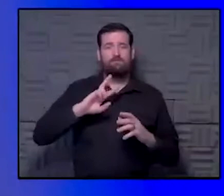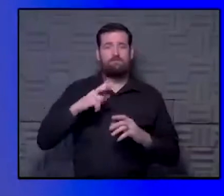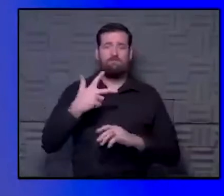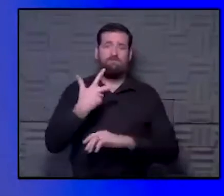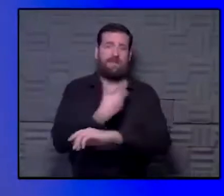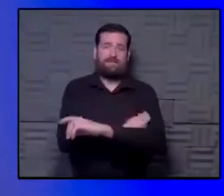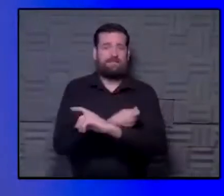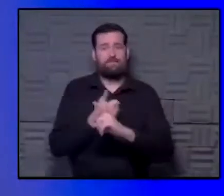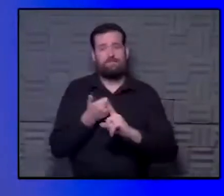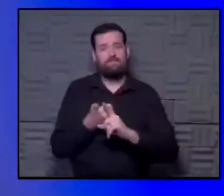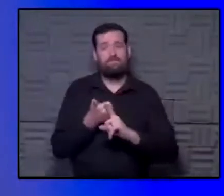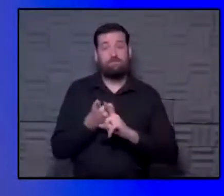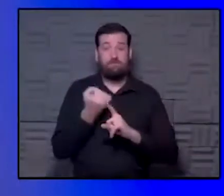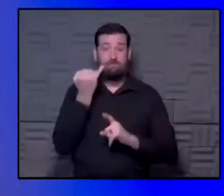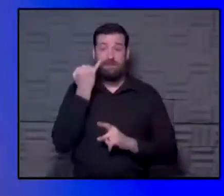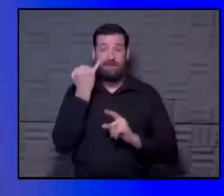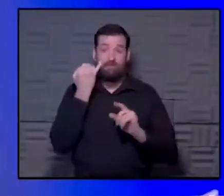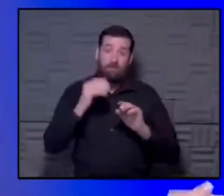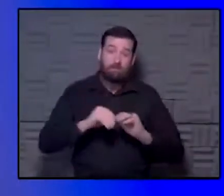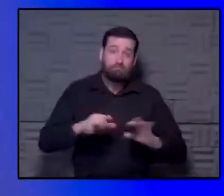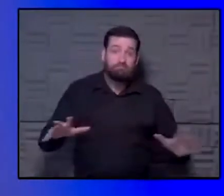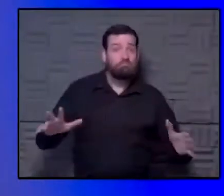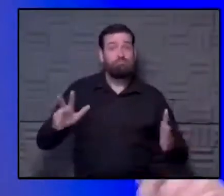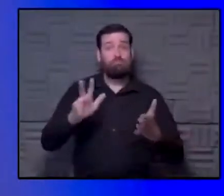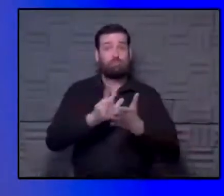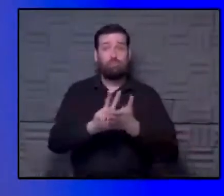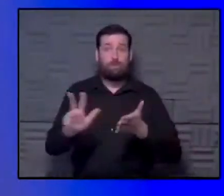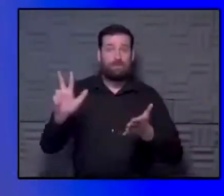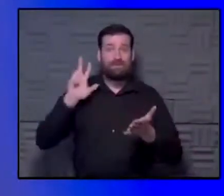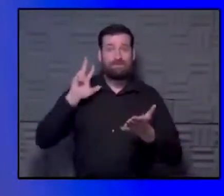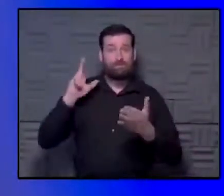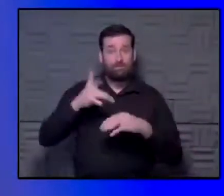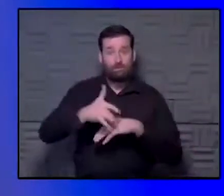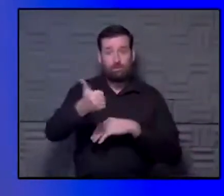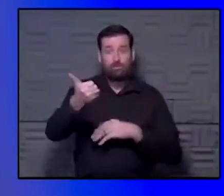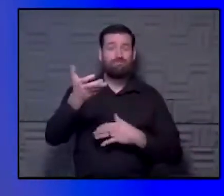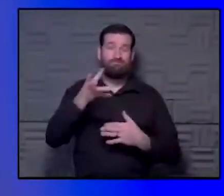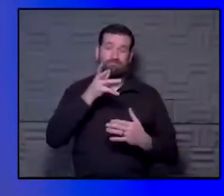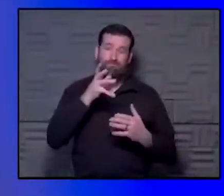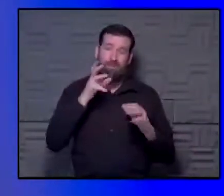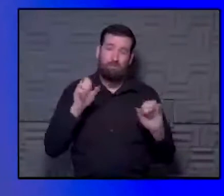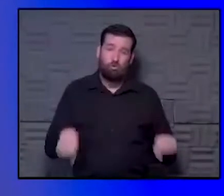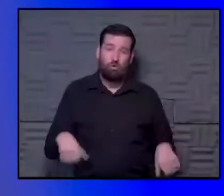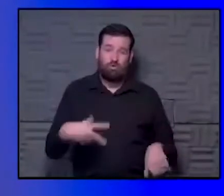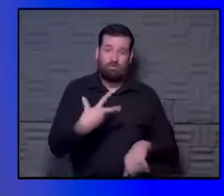vaccines if they would have rolled out 3 weeks sooner, my mom could have gotten them.